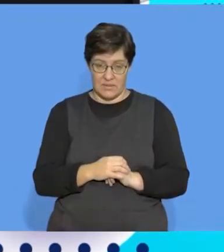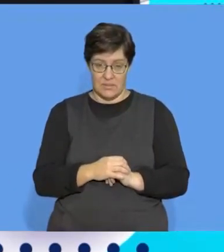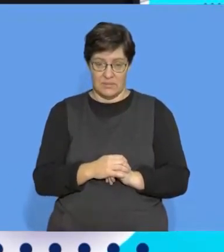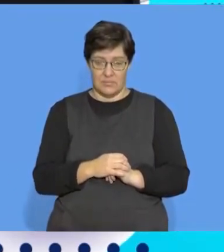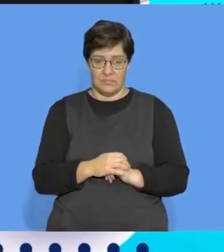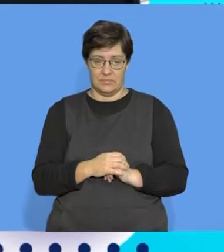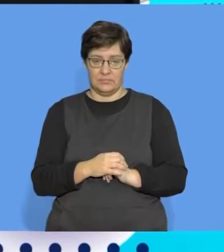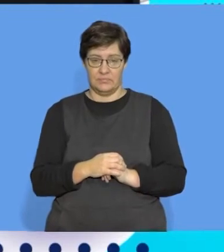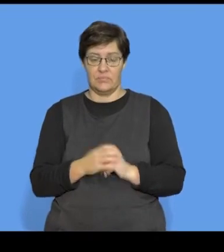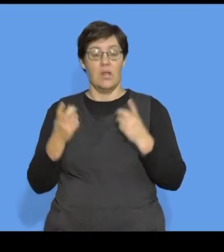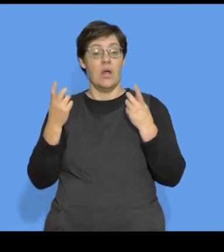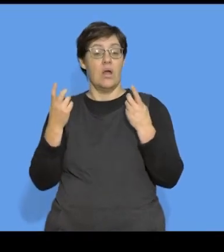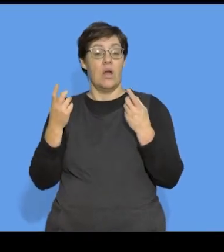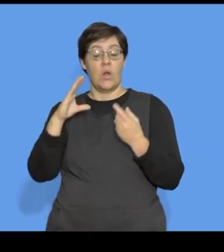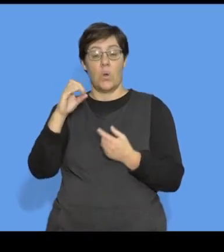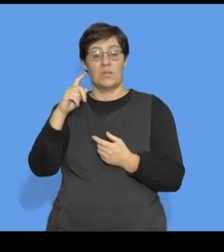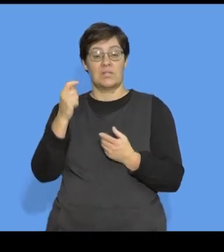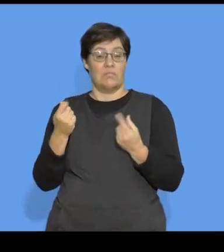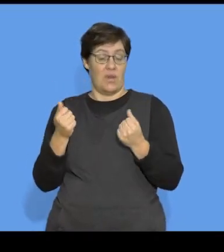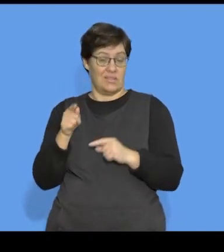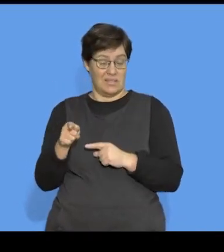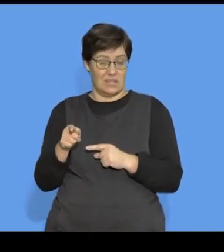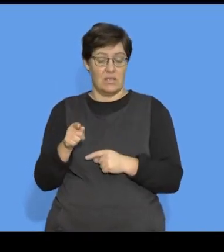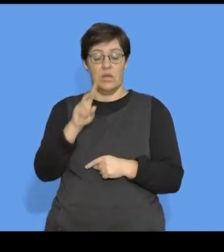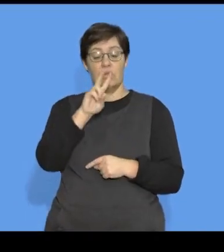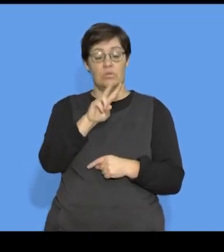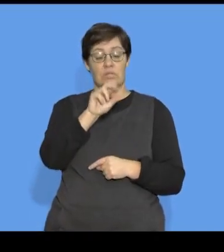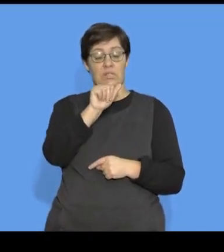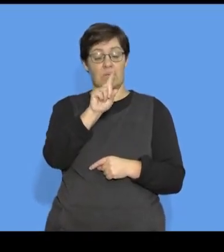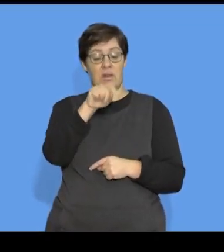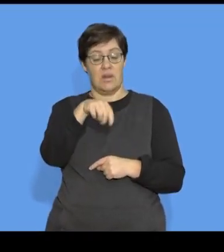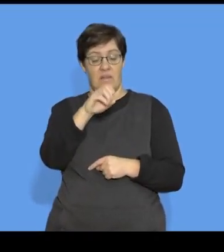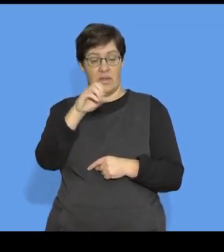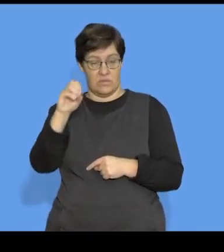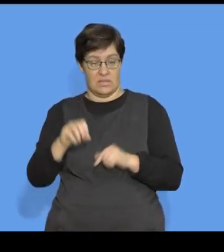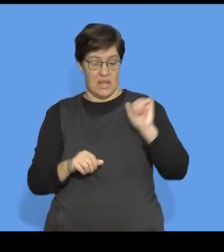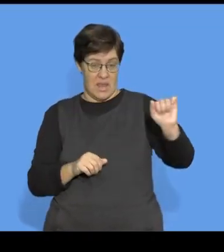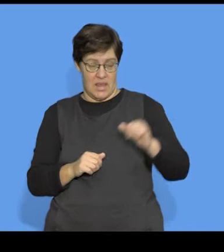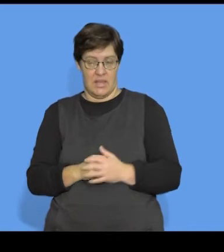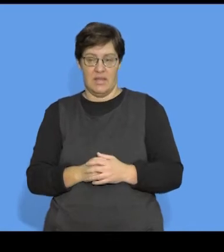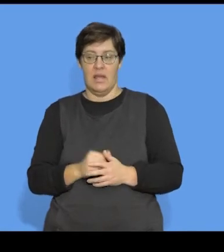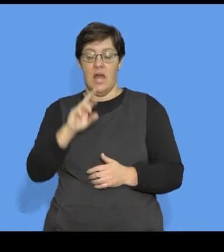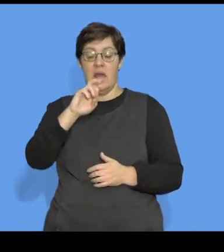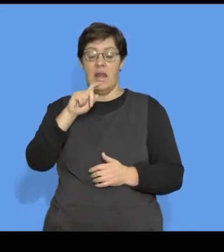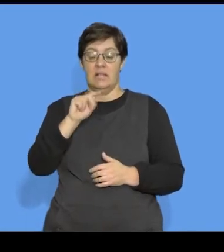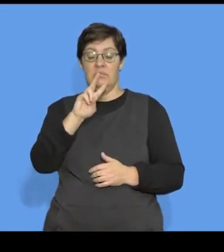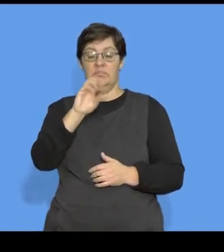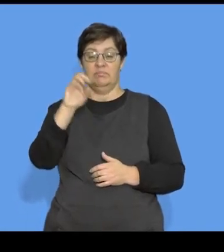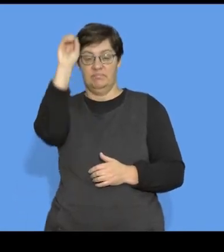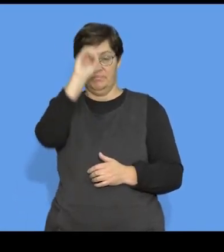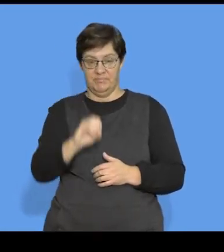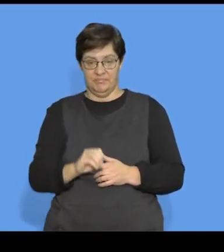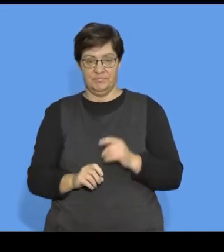Okay, so the cost price of the vehicle was 261,000. That's your A. Your rate